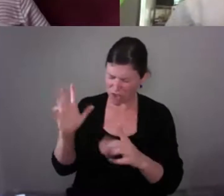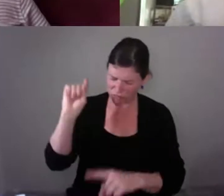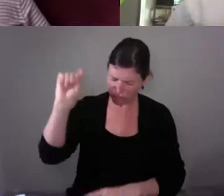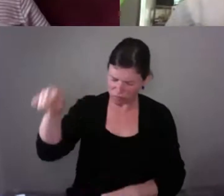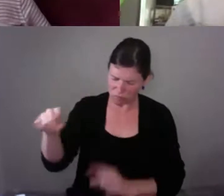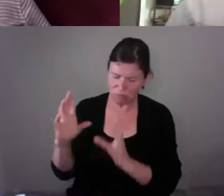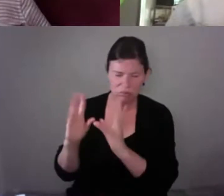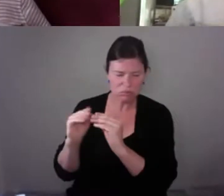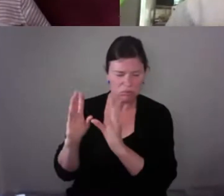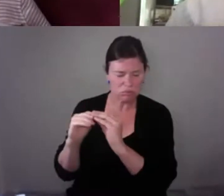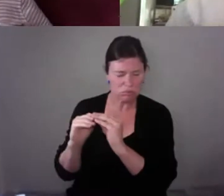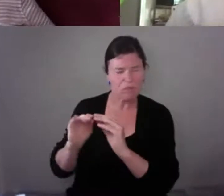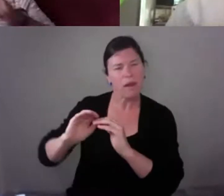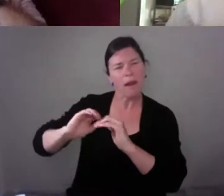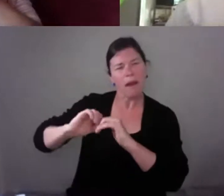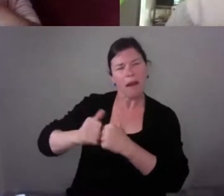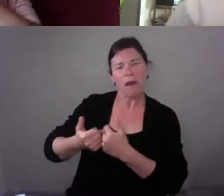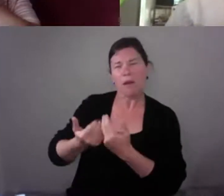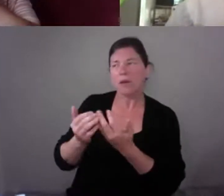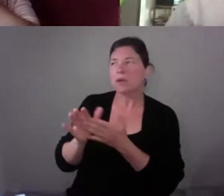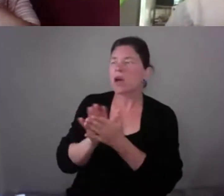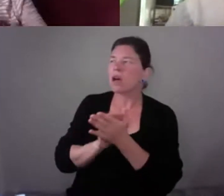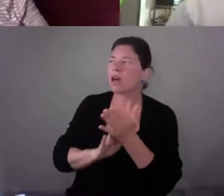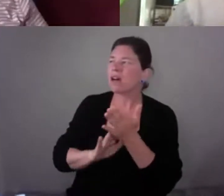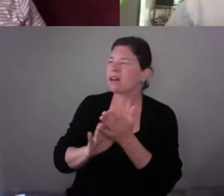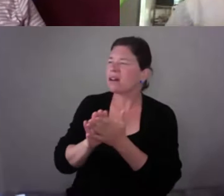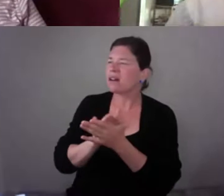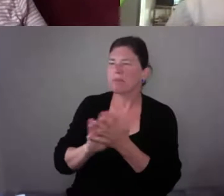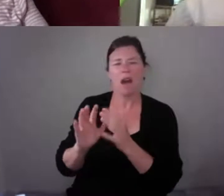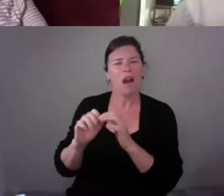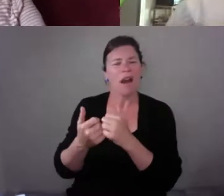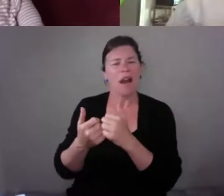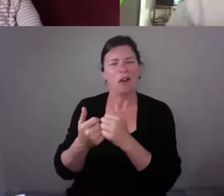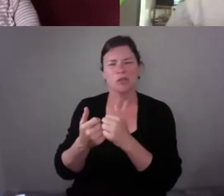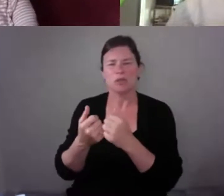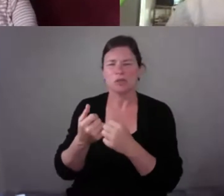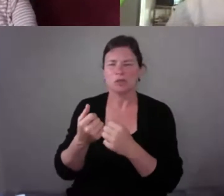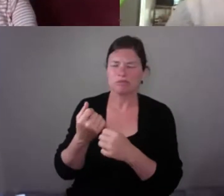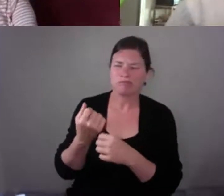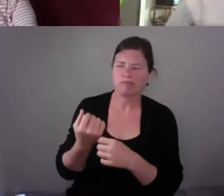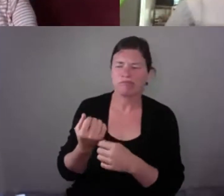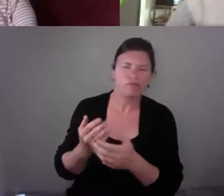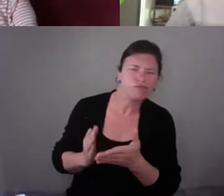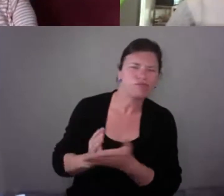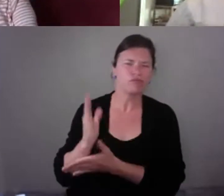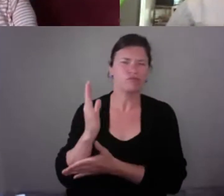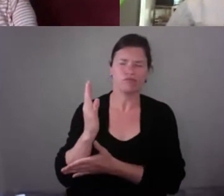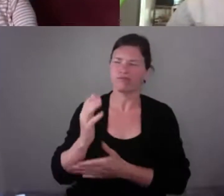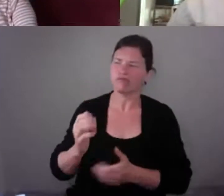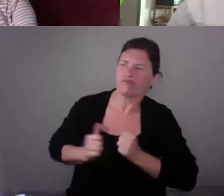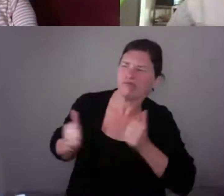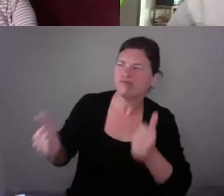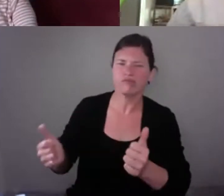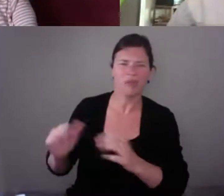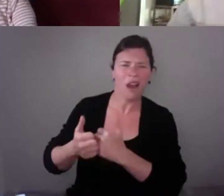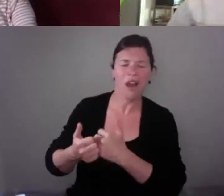how to learn more things about how to stand up for rights when you have a disability,